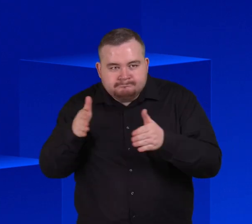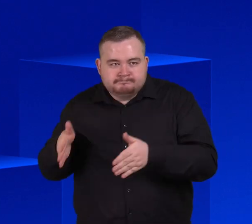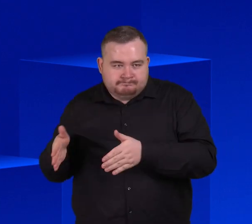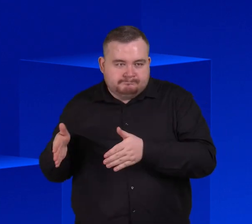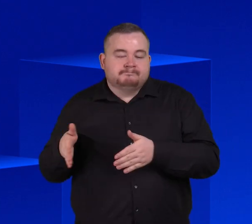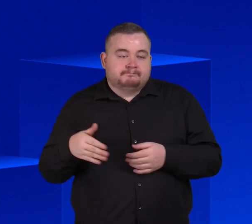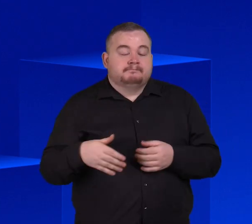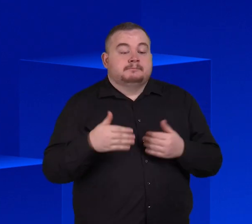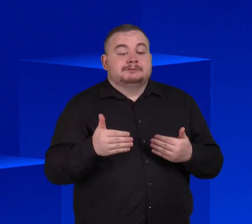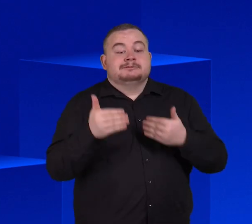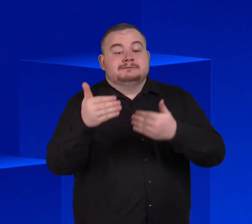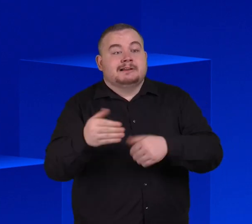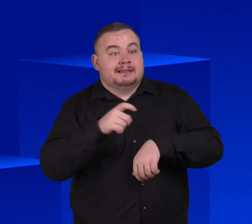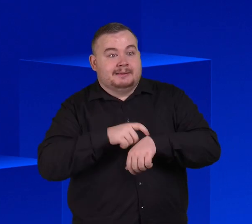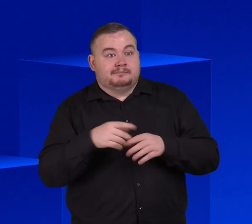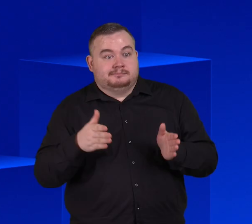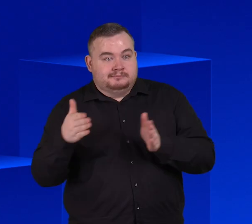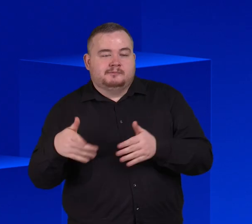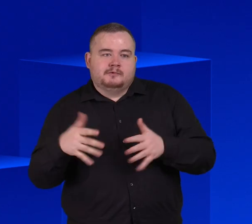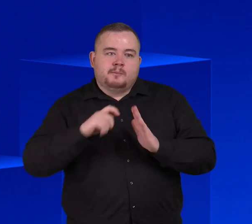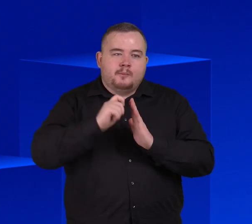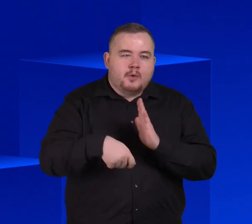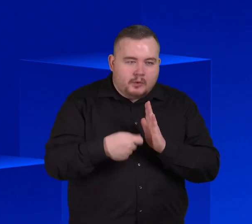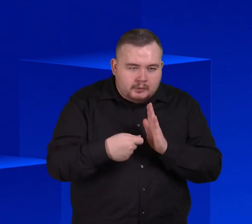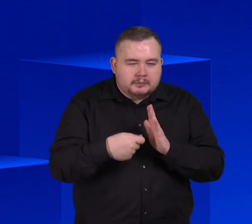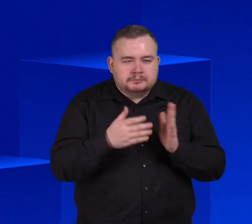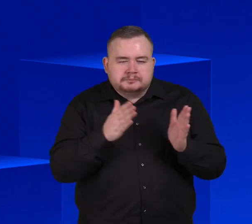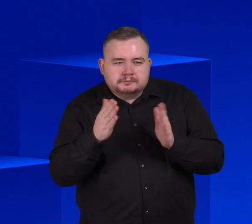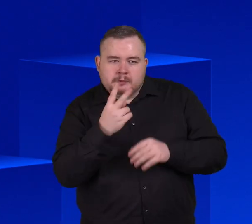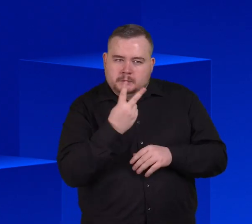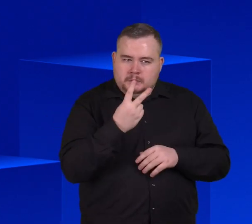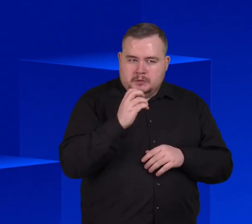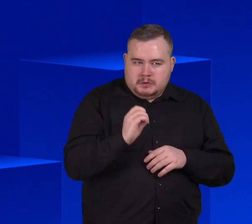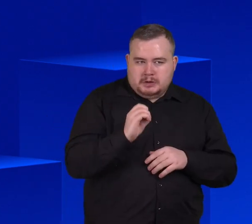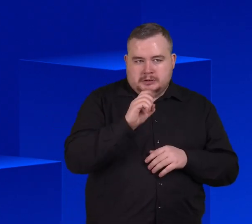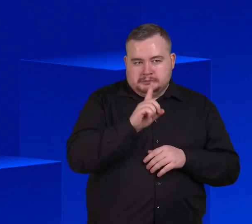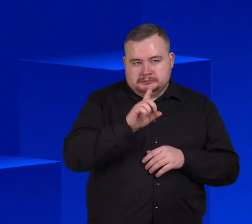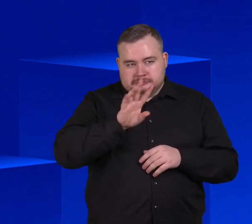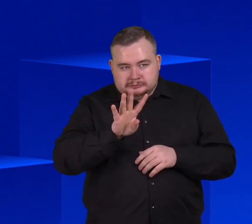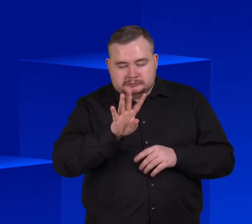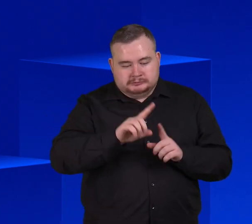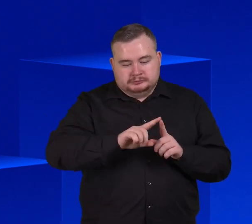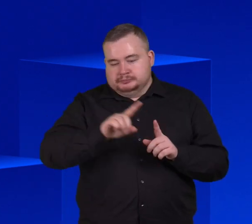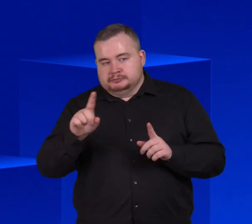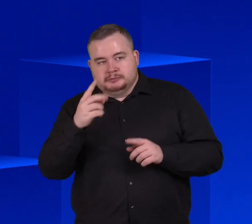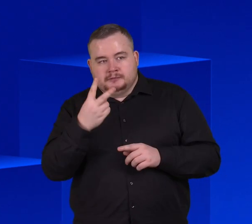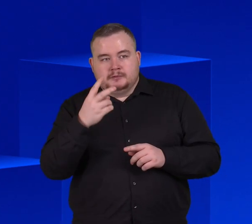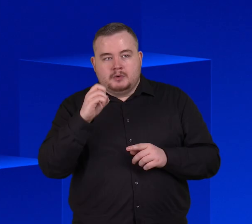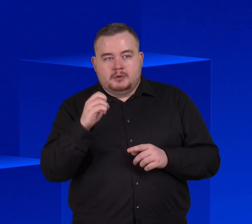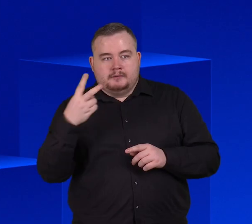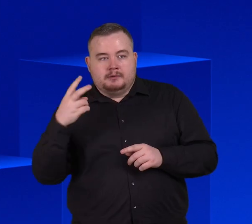2014, 2020, and now 2021, 2027, such as global warming, financial